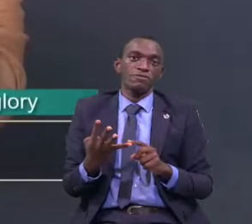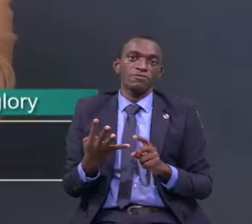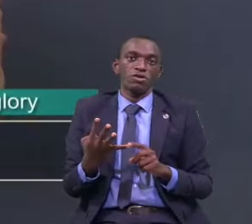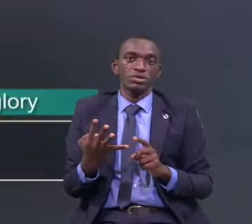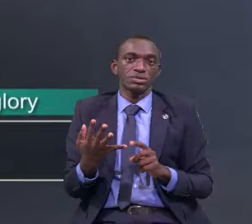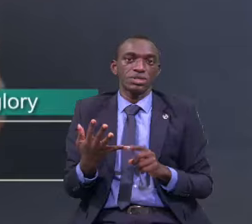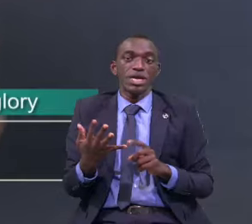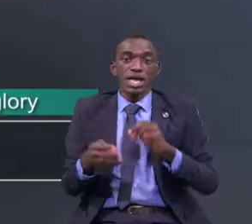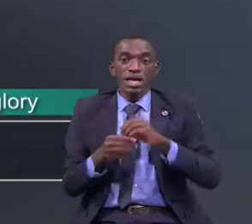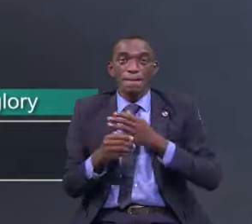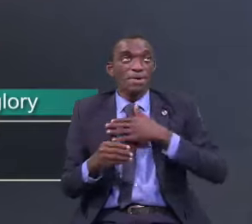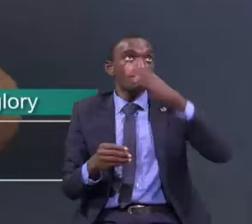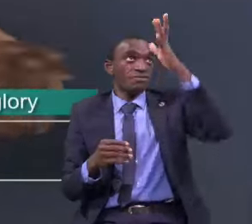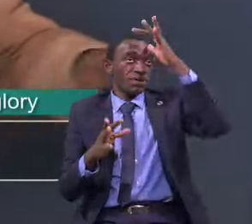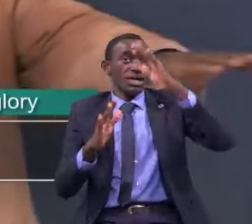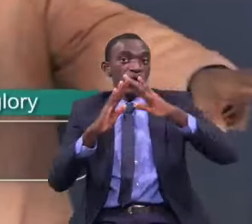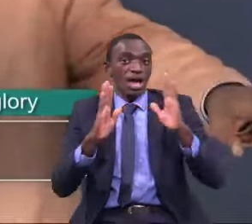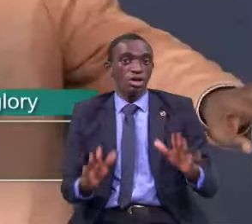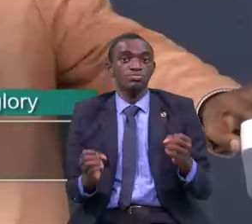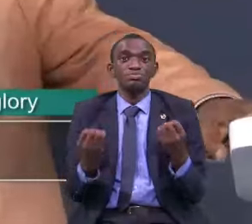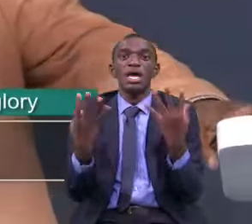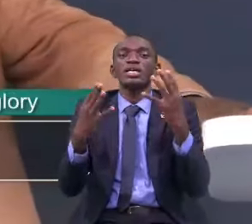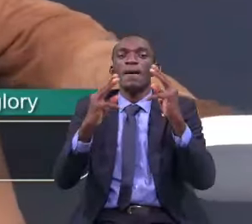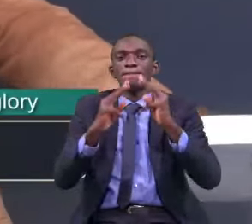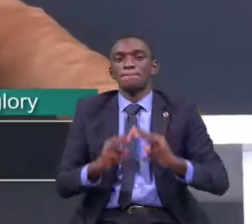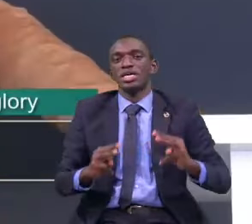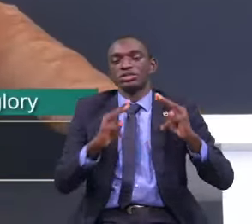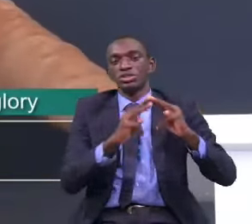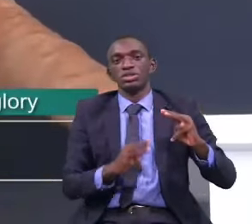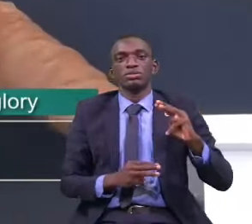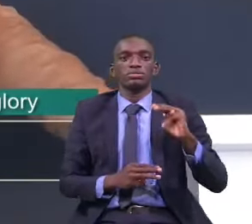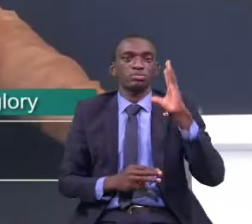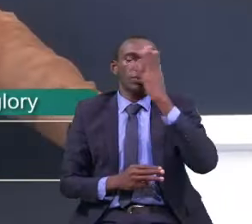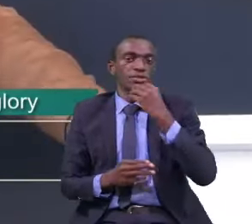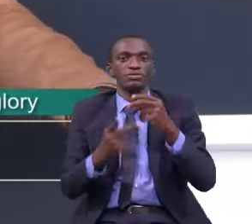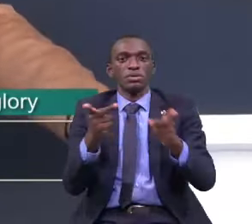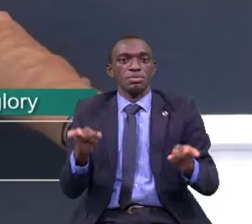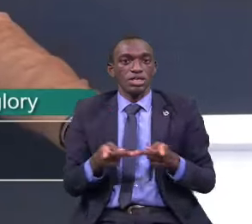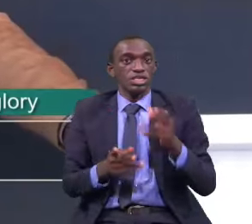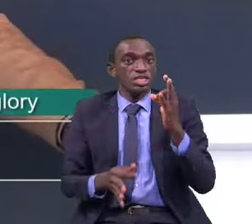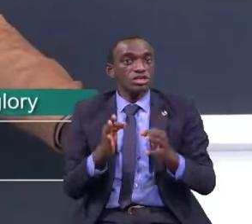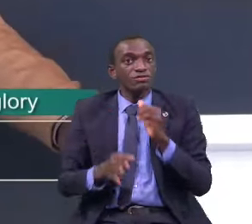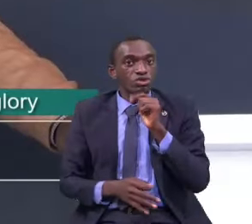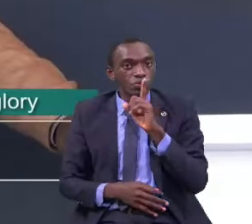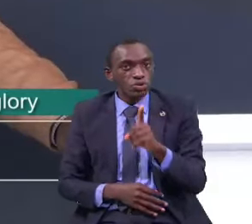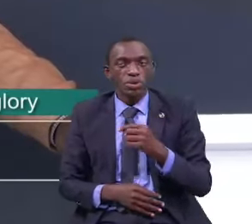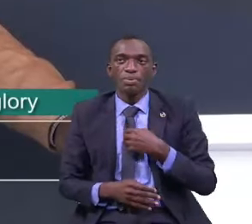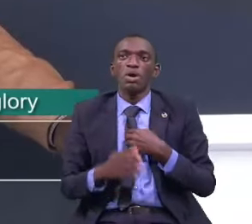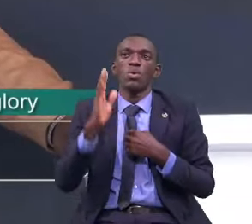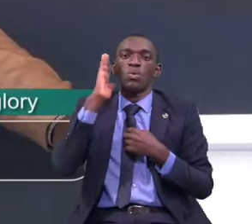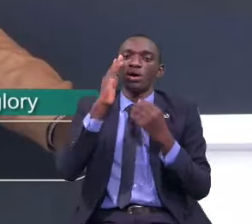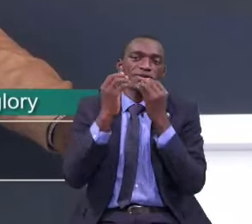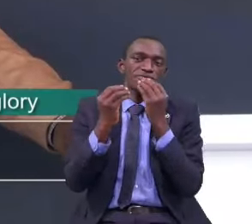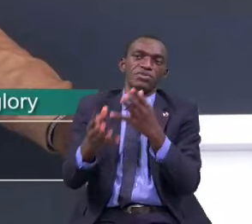mansions. If it were not so, I would have told you. I go to prepare a place for